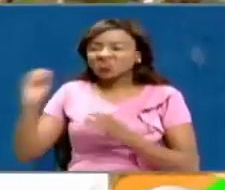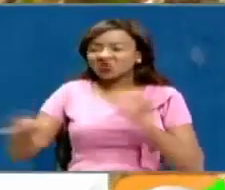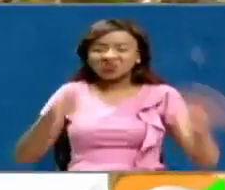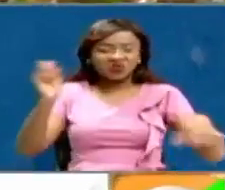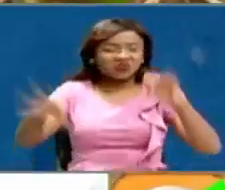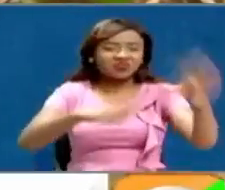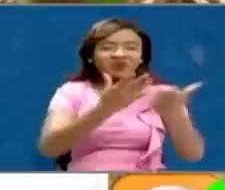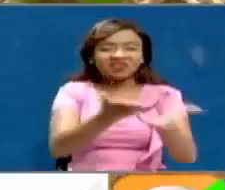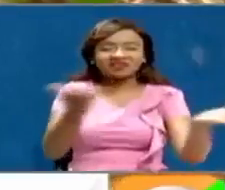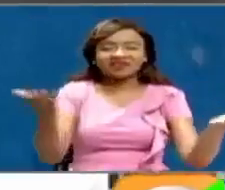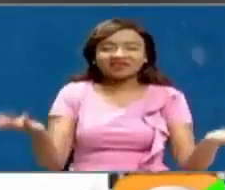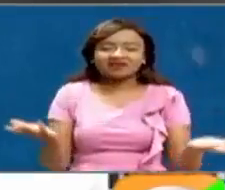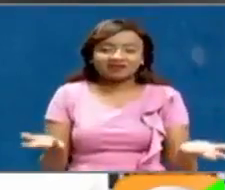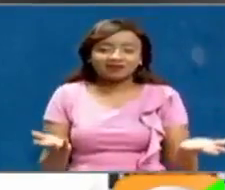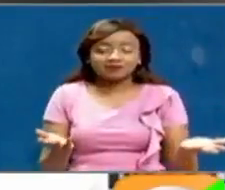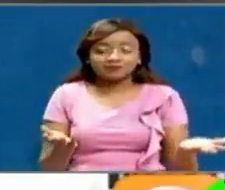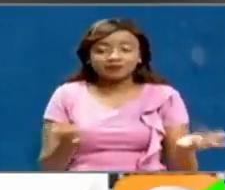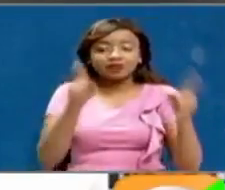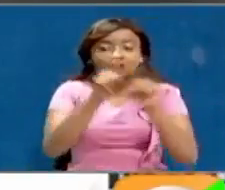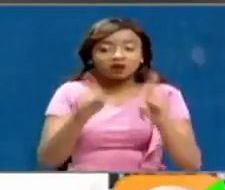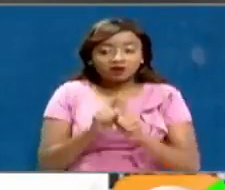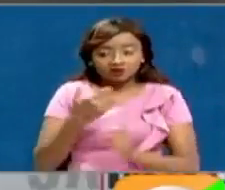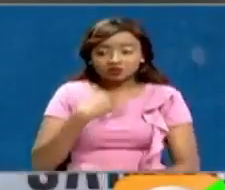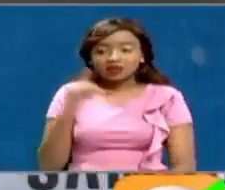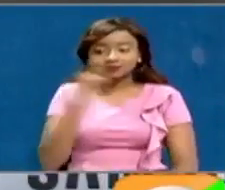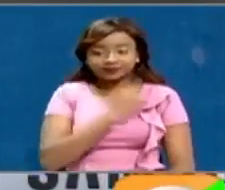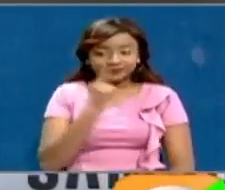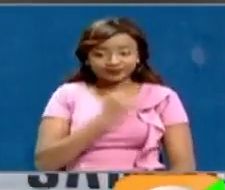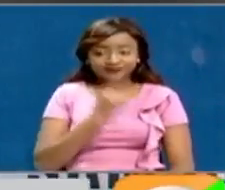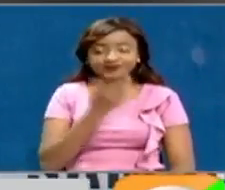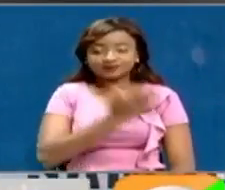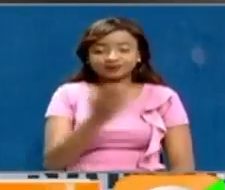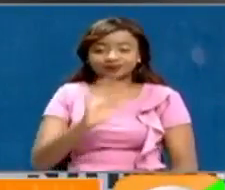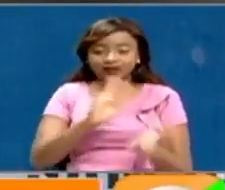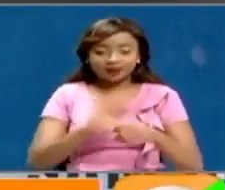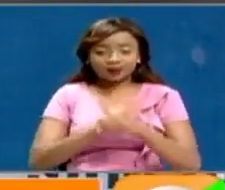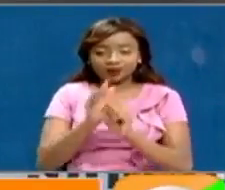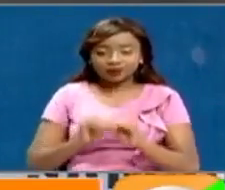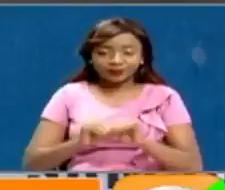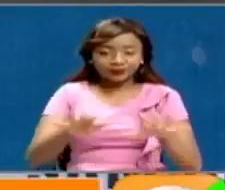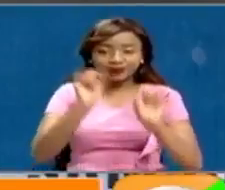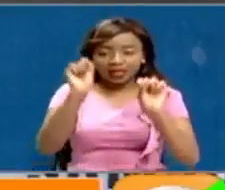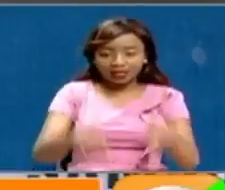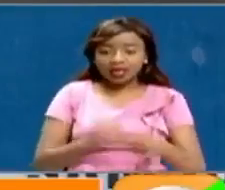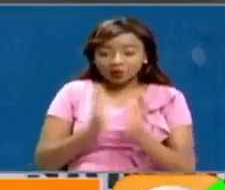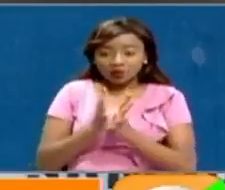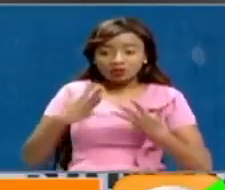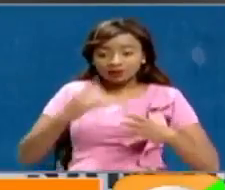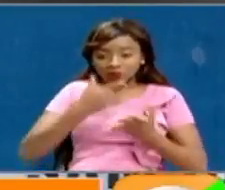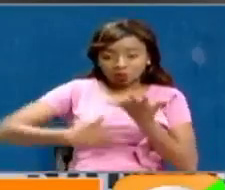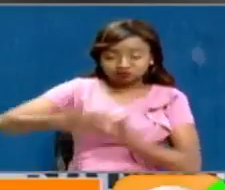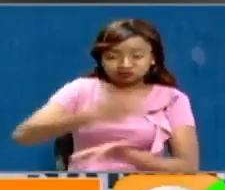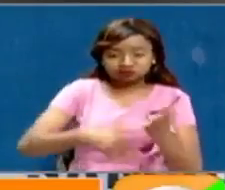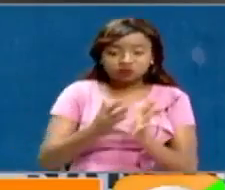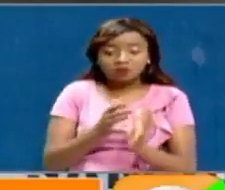over public installations. There is also the danger of infection by those who come into contact